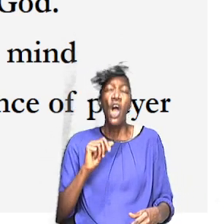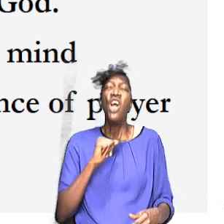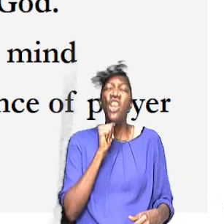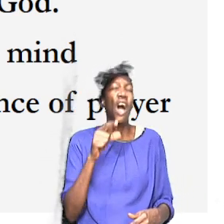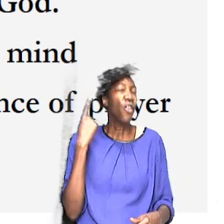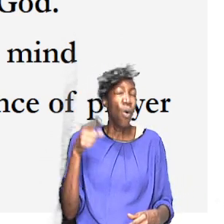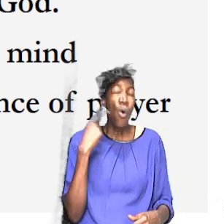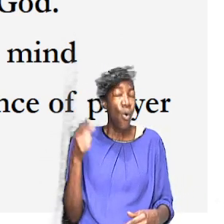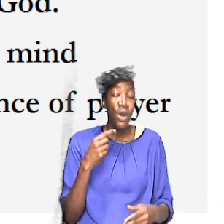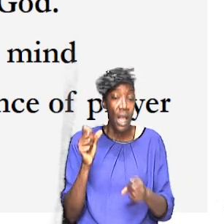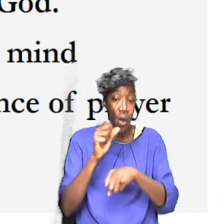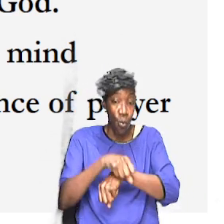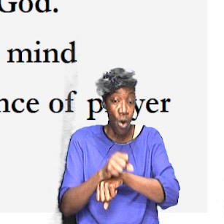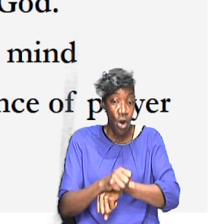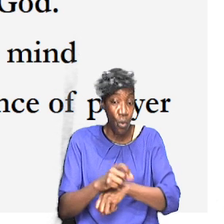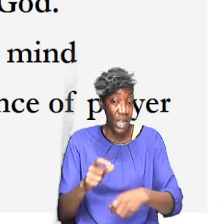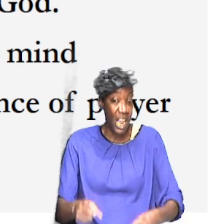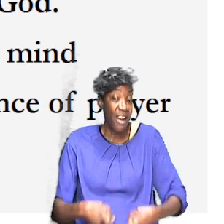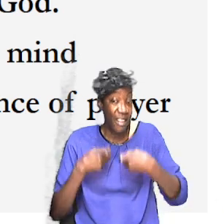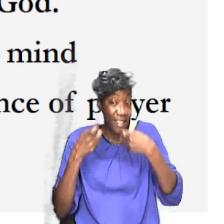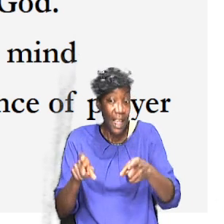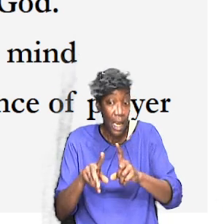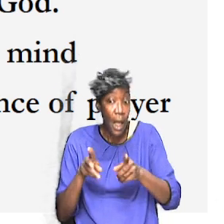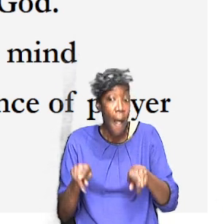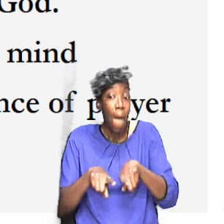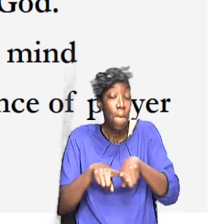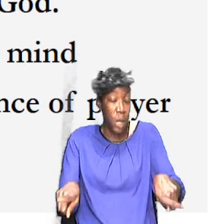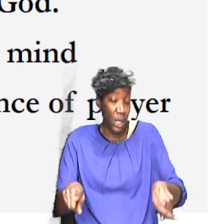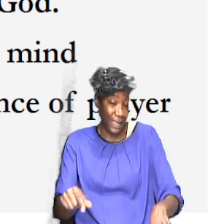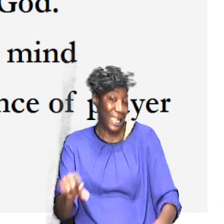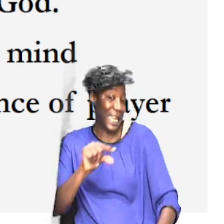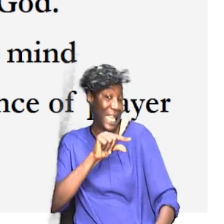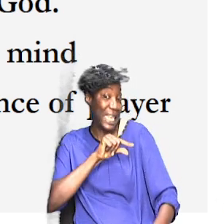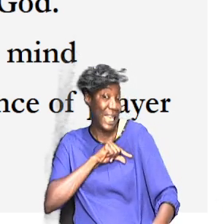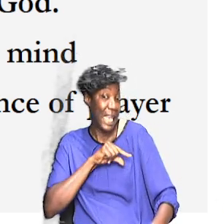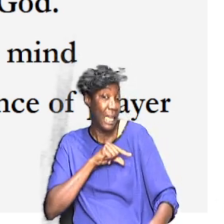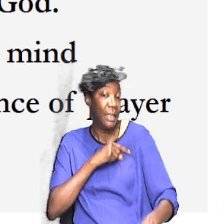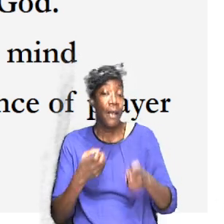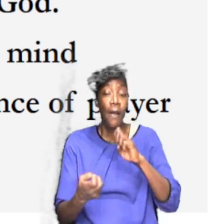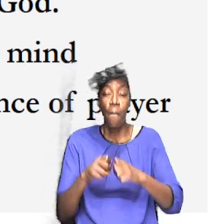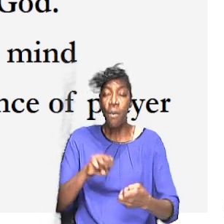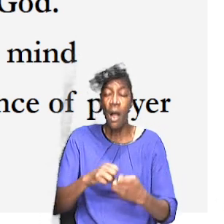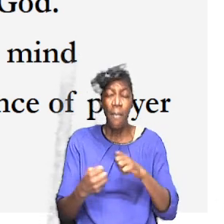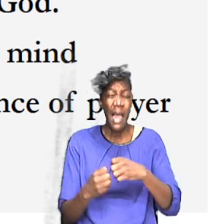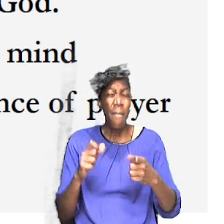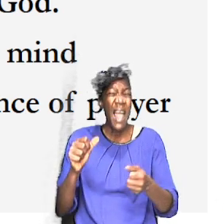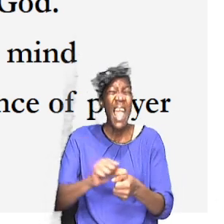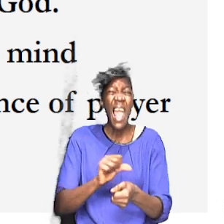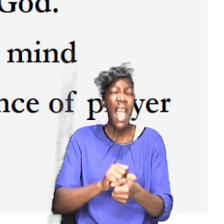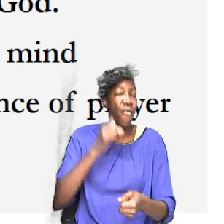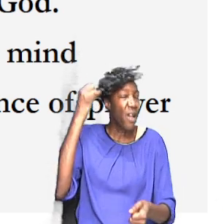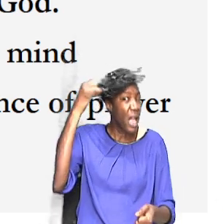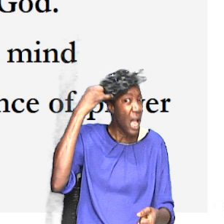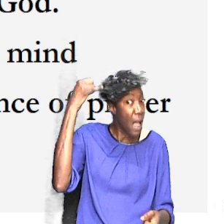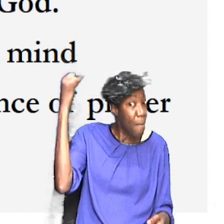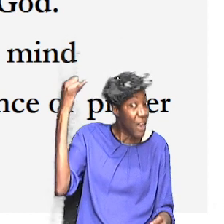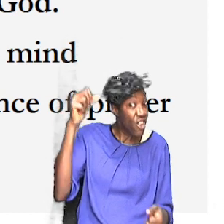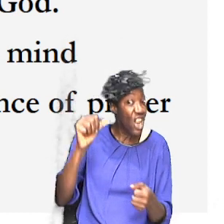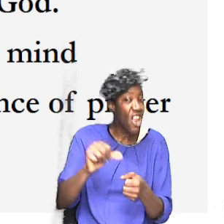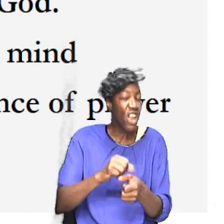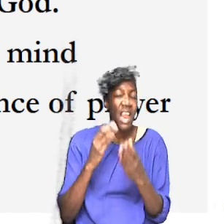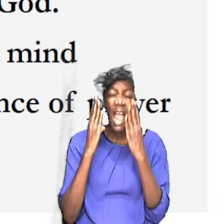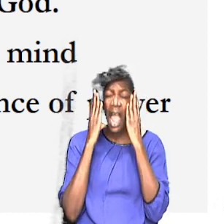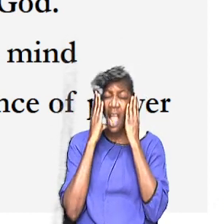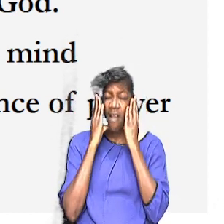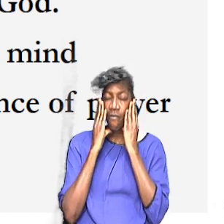he also deals with your guilt issue. And every imagination, every shame, every guilt is dealt